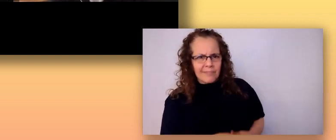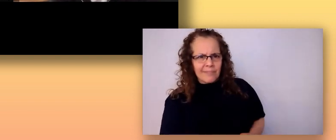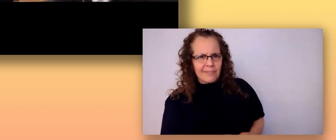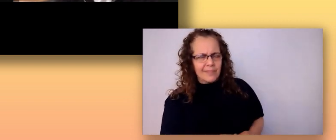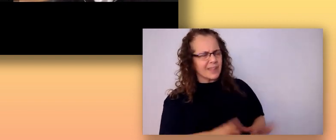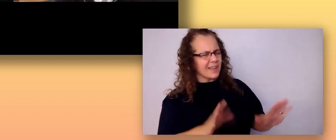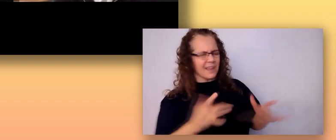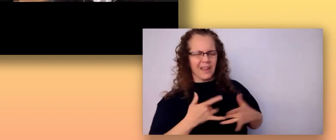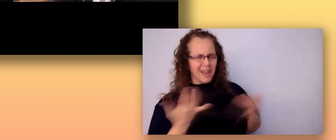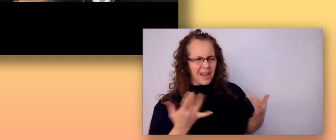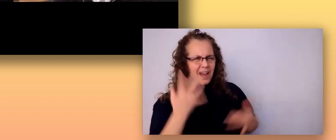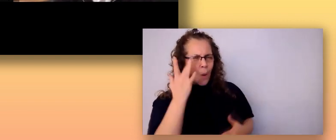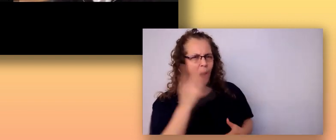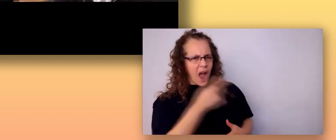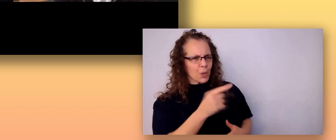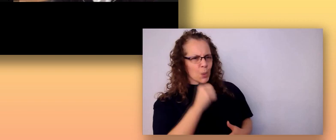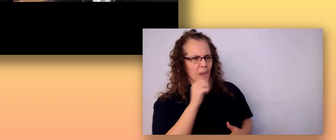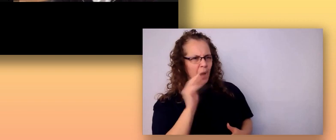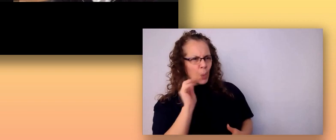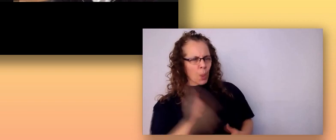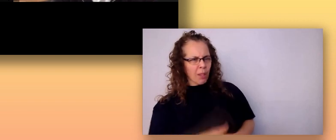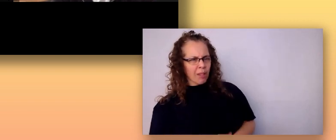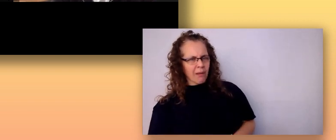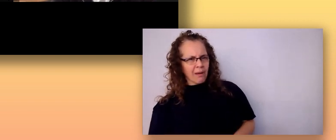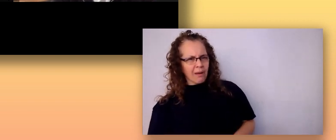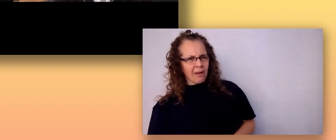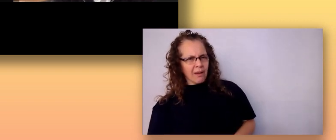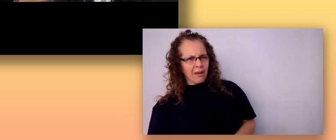is going on? Like, why aren't you being cool about this?